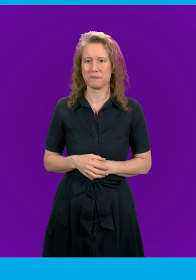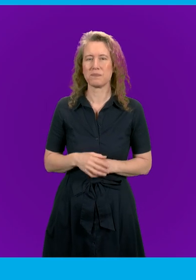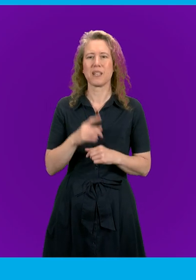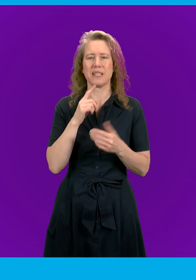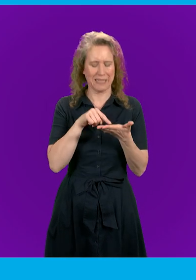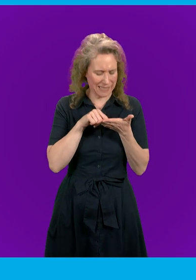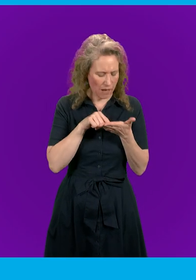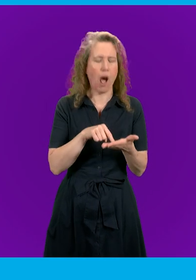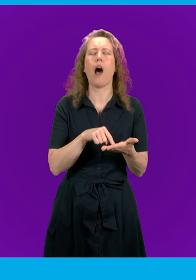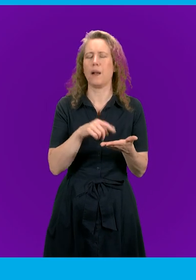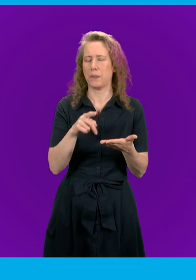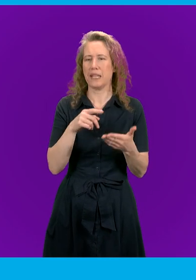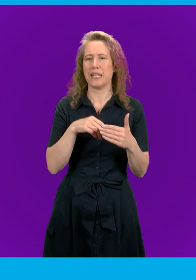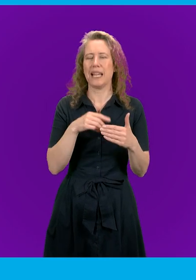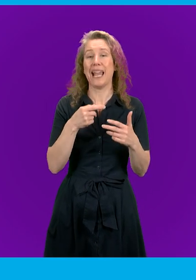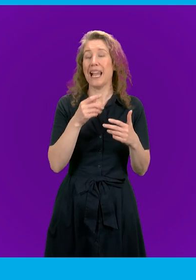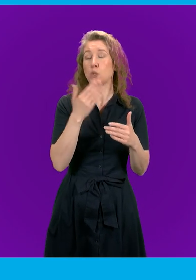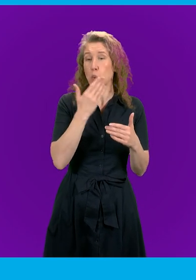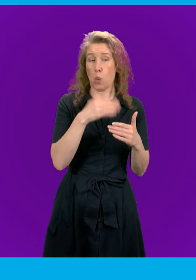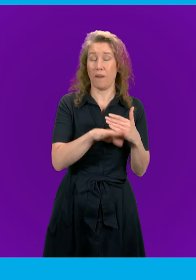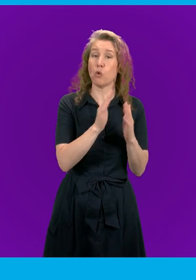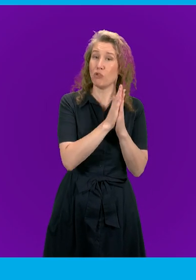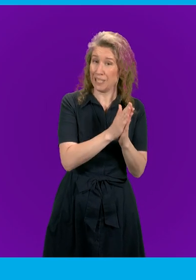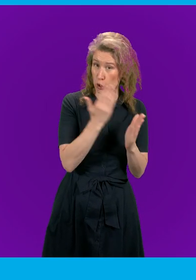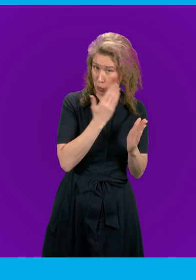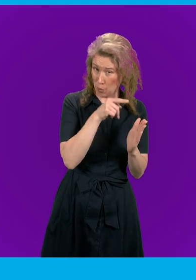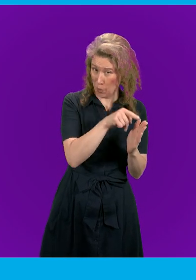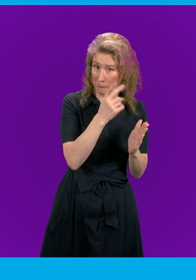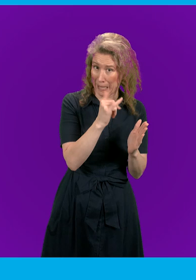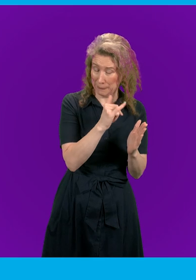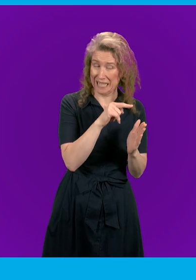Affect, which would affect young people in denominational schools. How would you tackle that?